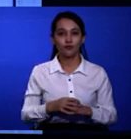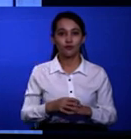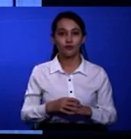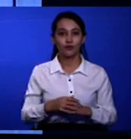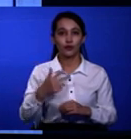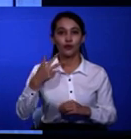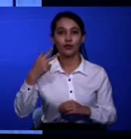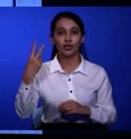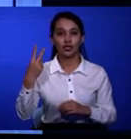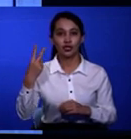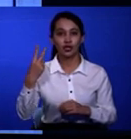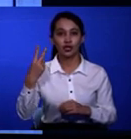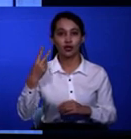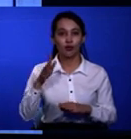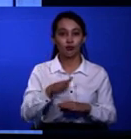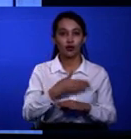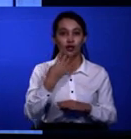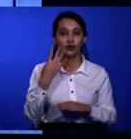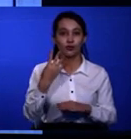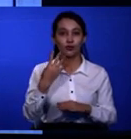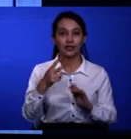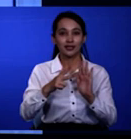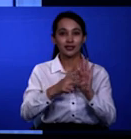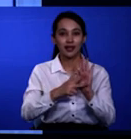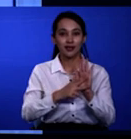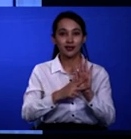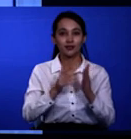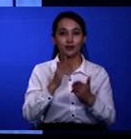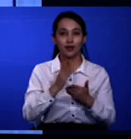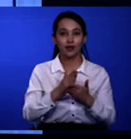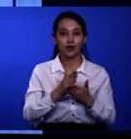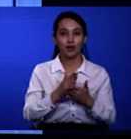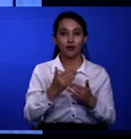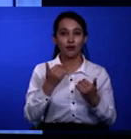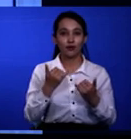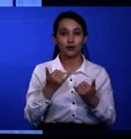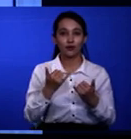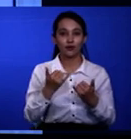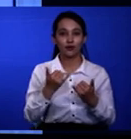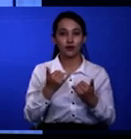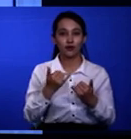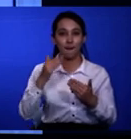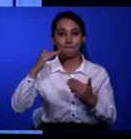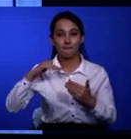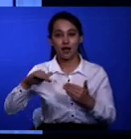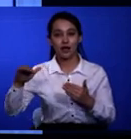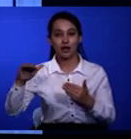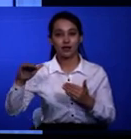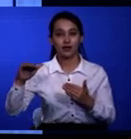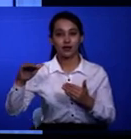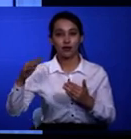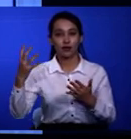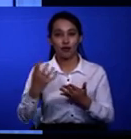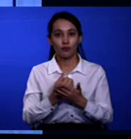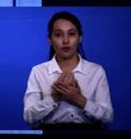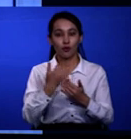32 va 4 ning bo'linmasi 8. Biz hozir bu yerda maxrajiga bo'ldik. Endi esa 8